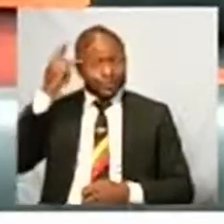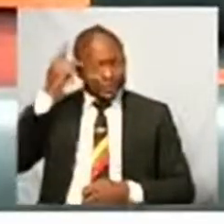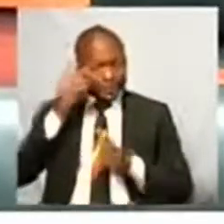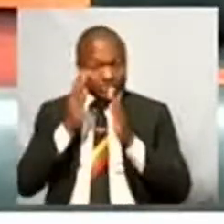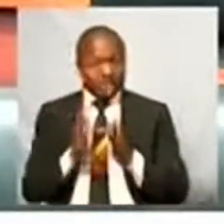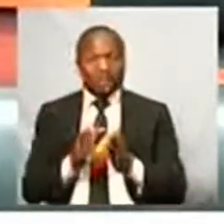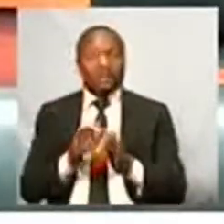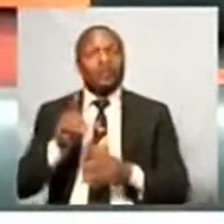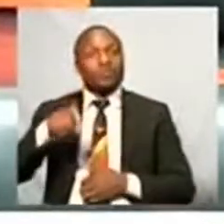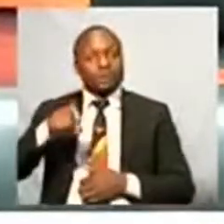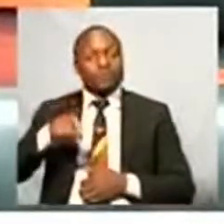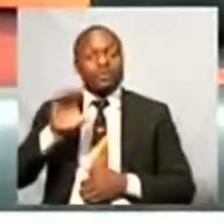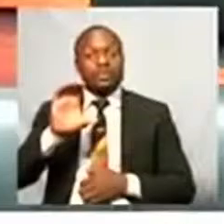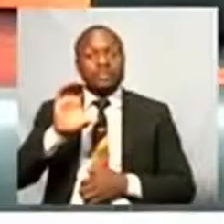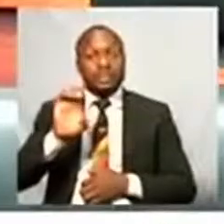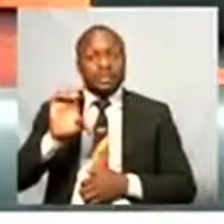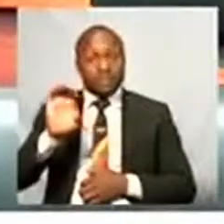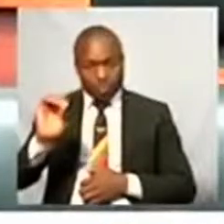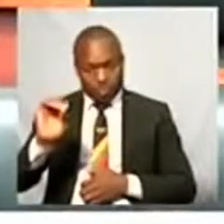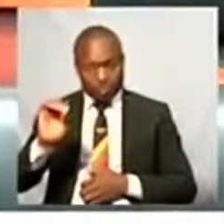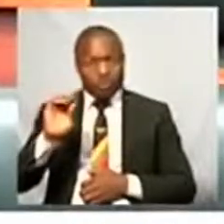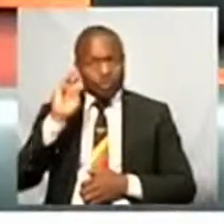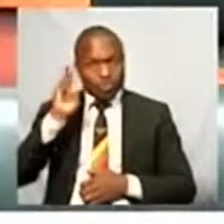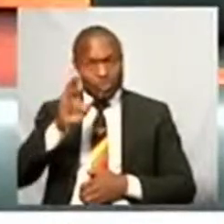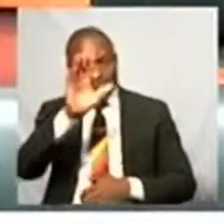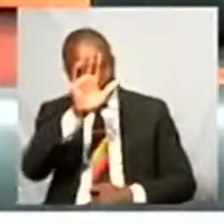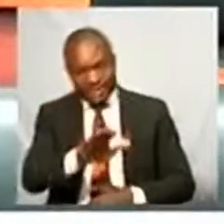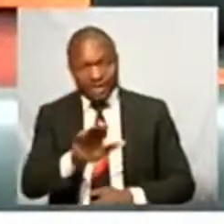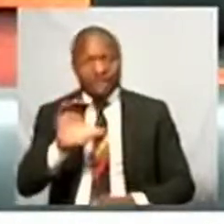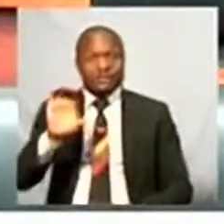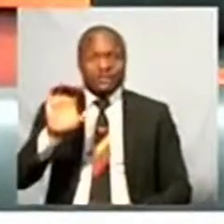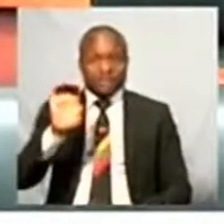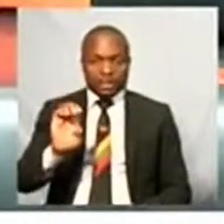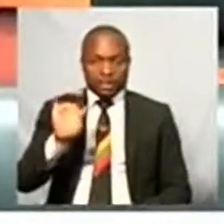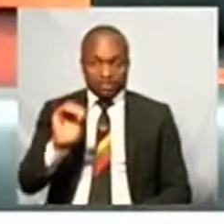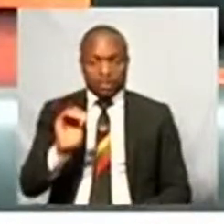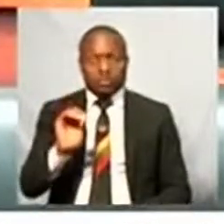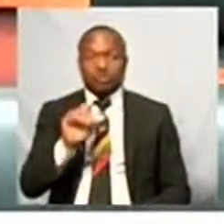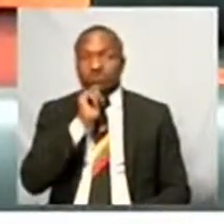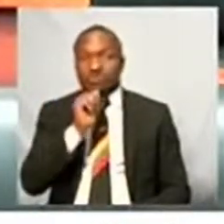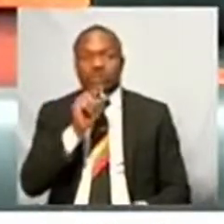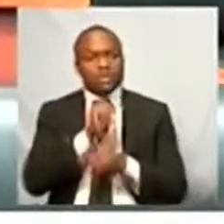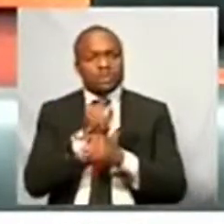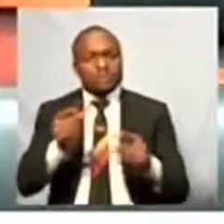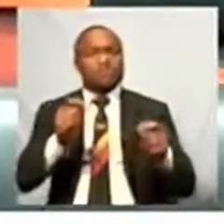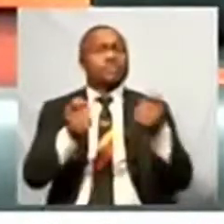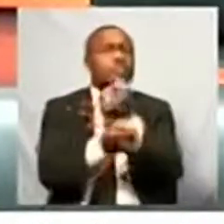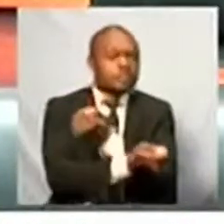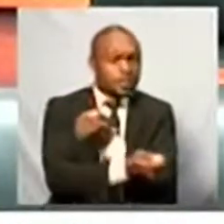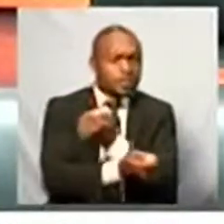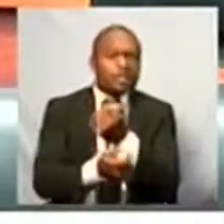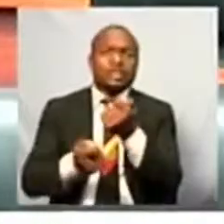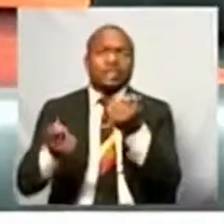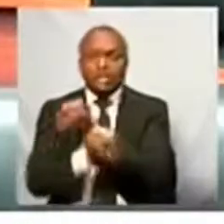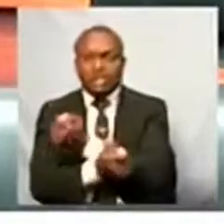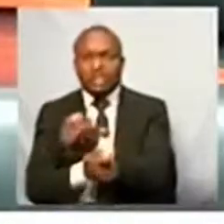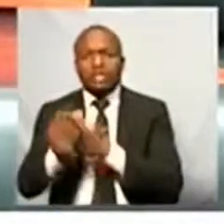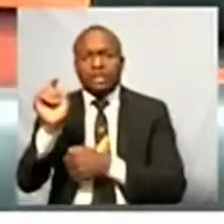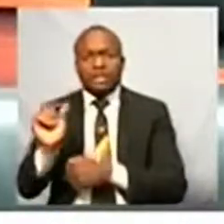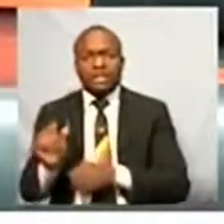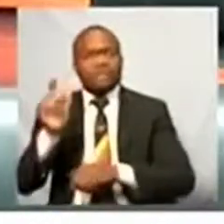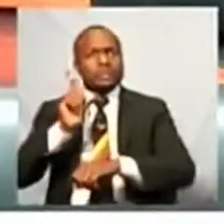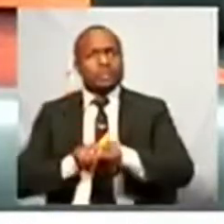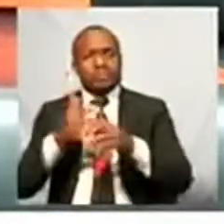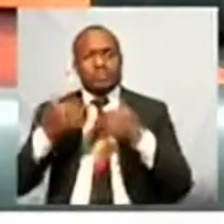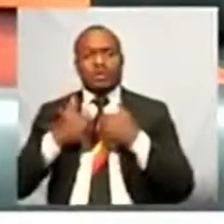politicians. Madam Speaker, we need a CEO who's going to be there, a CEO who just won't be changed each time we have a new